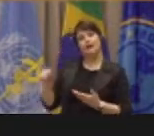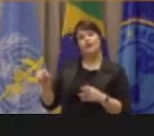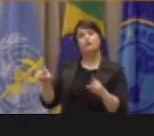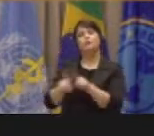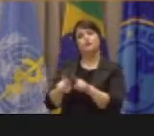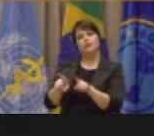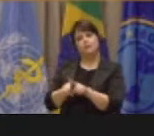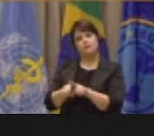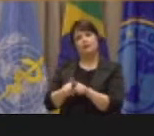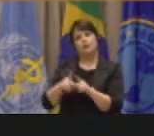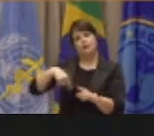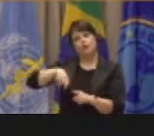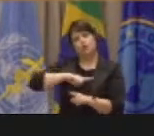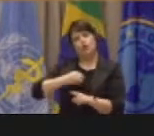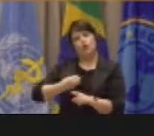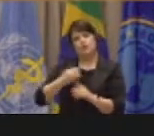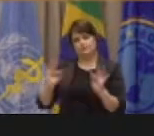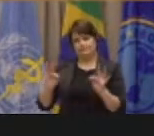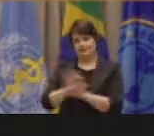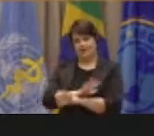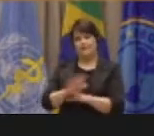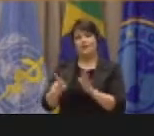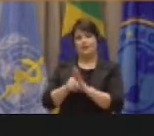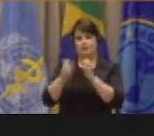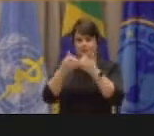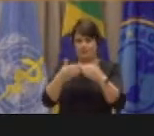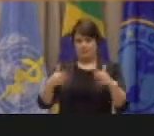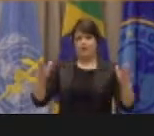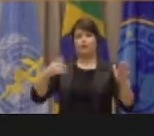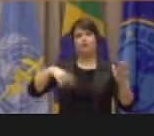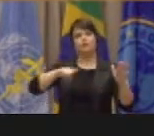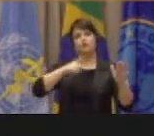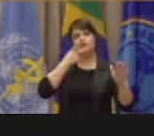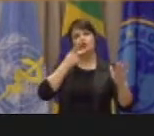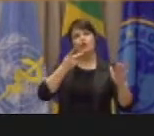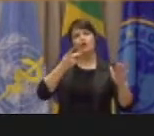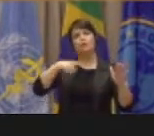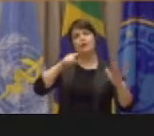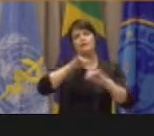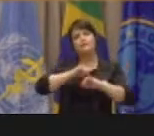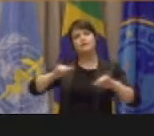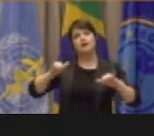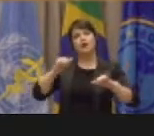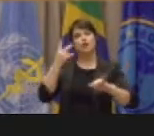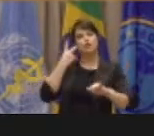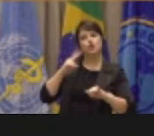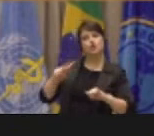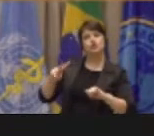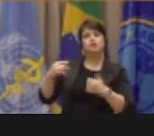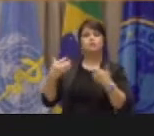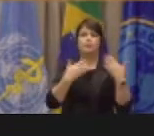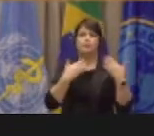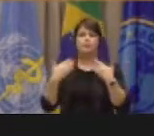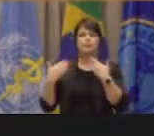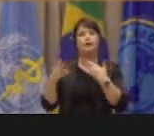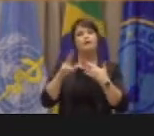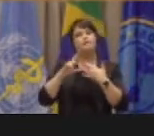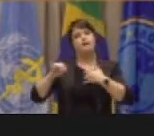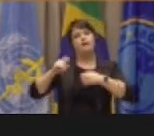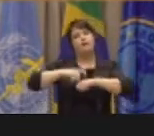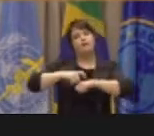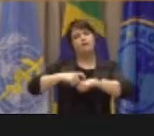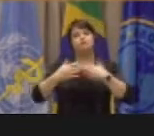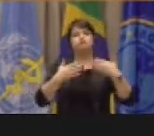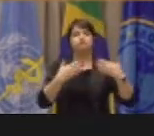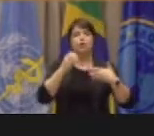the floor with the words of Fernando. We are closing this panel. We are going to